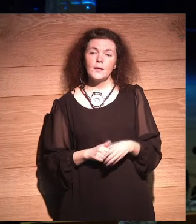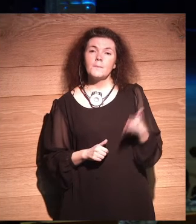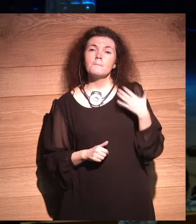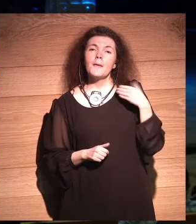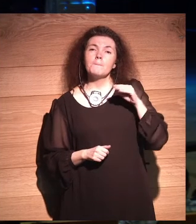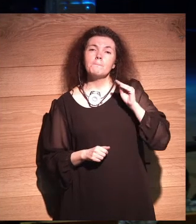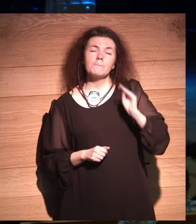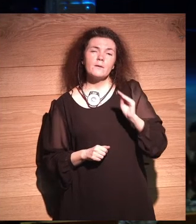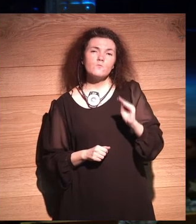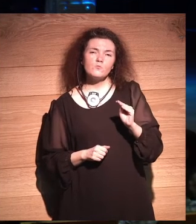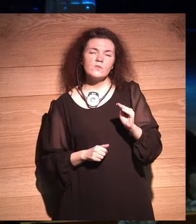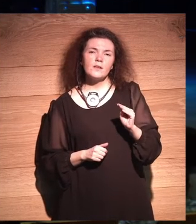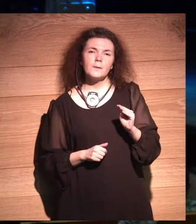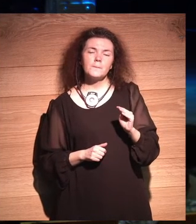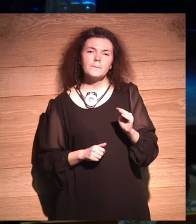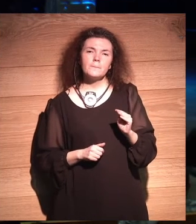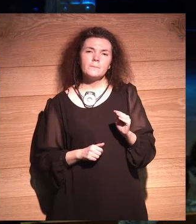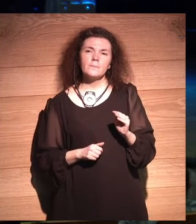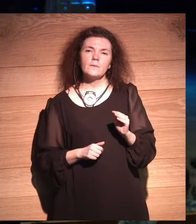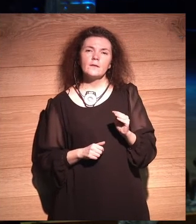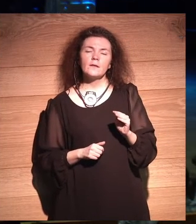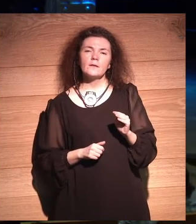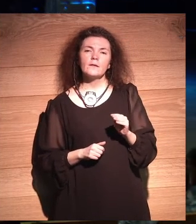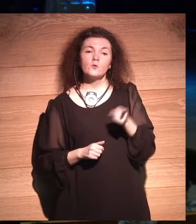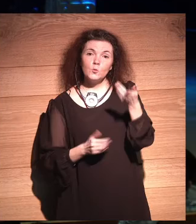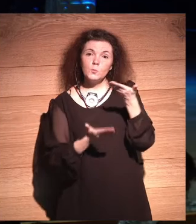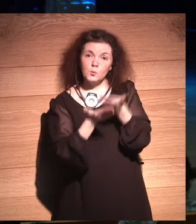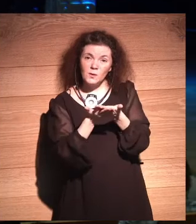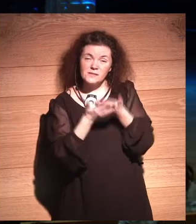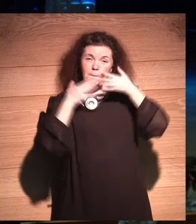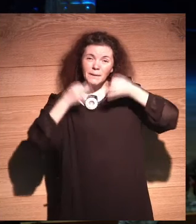Whether there's a danger in what you're proposing that